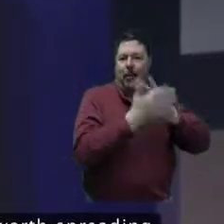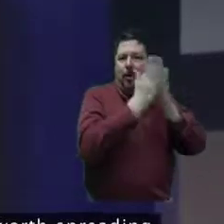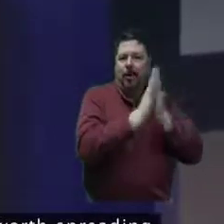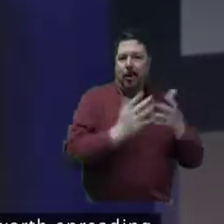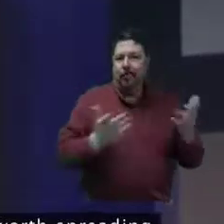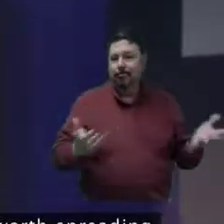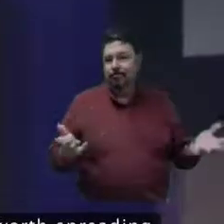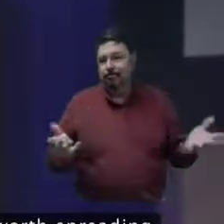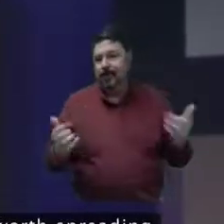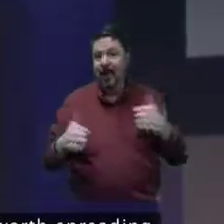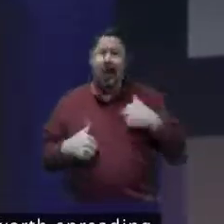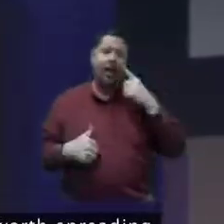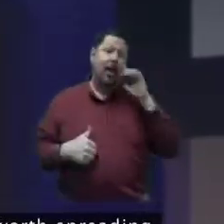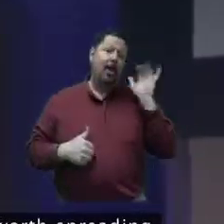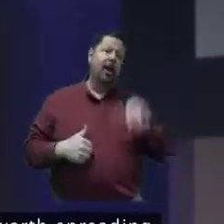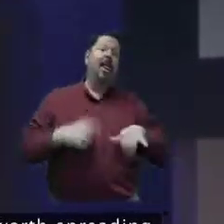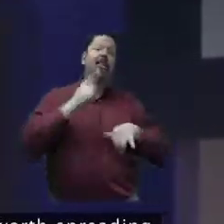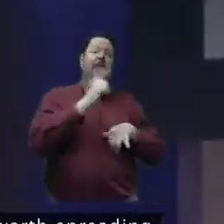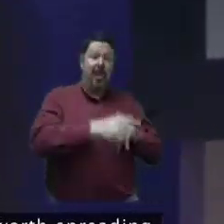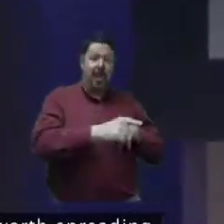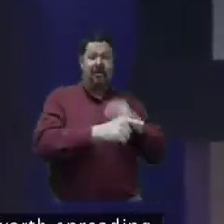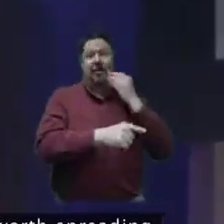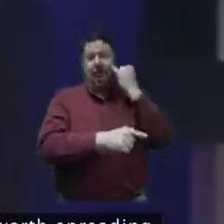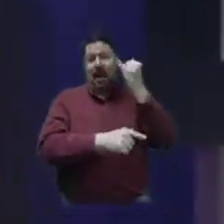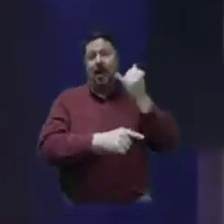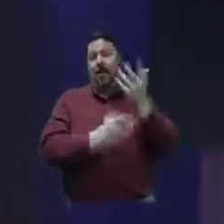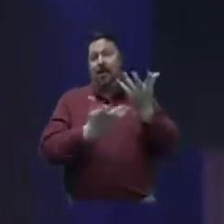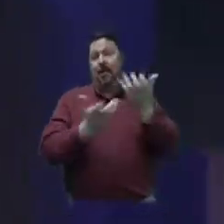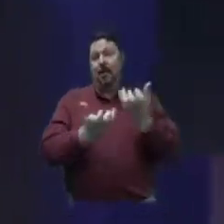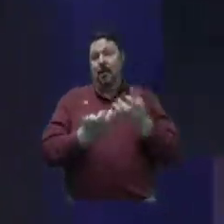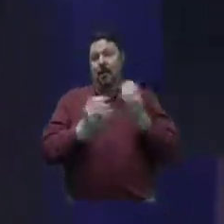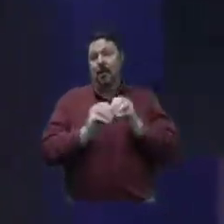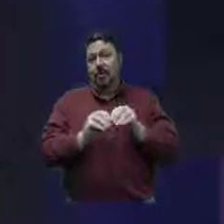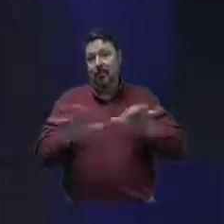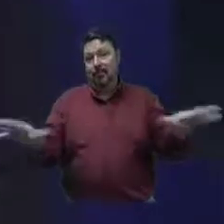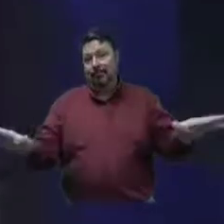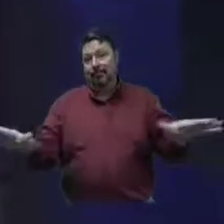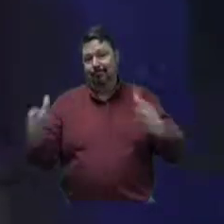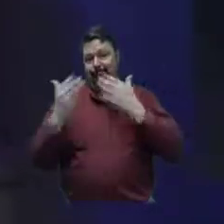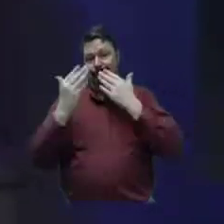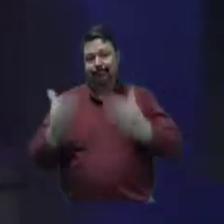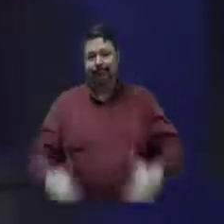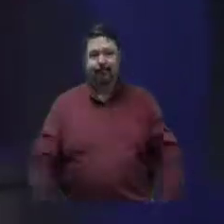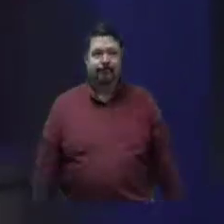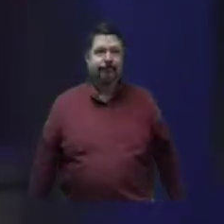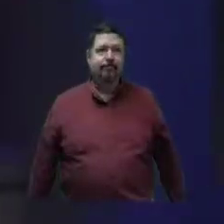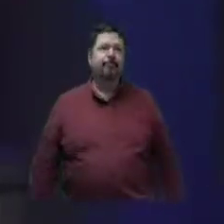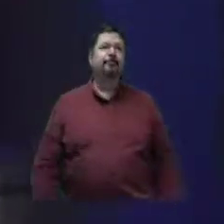And I thought that was an idea worth spreading. Thank you.